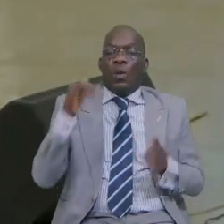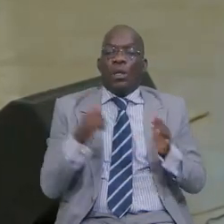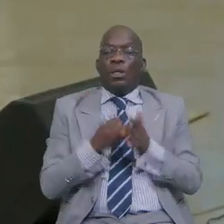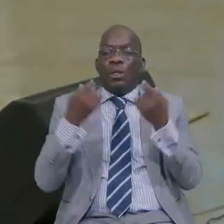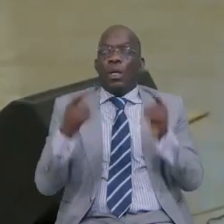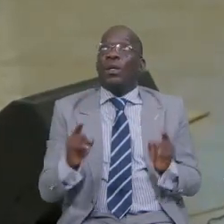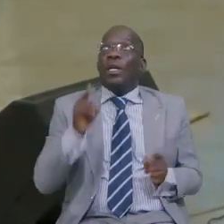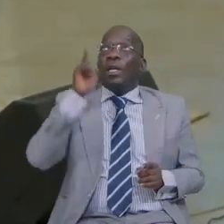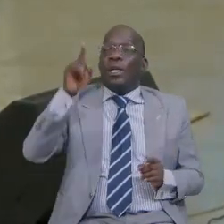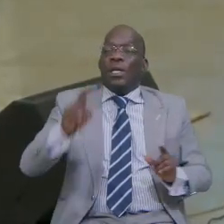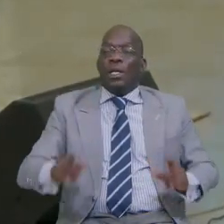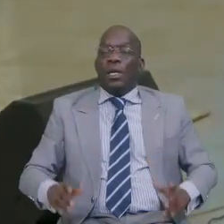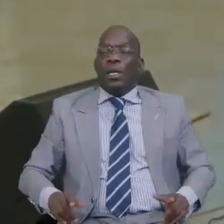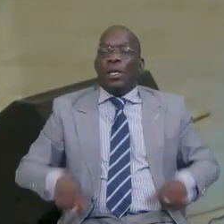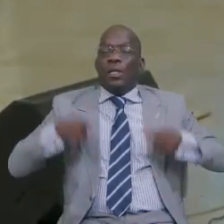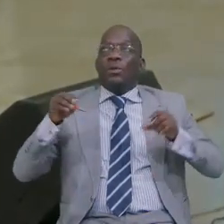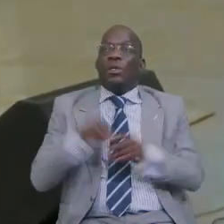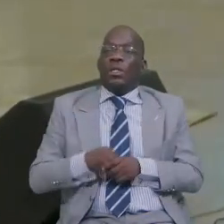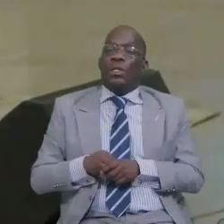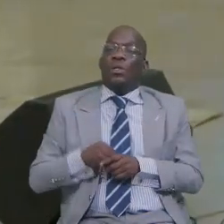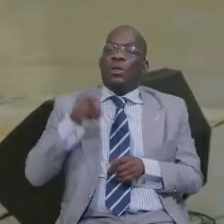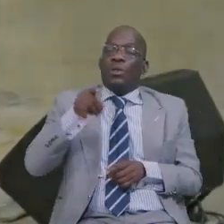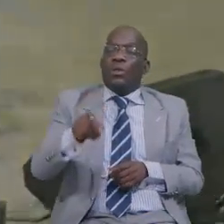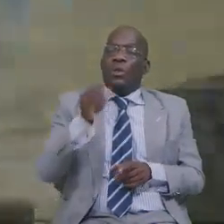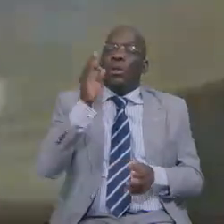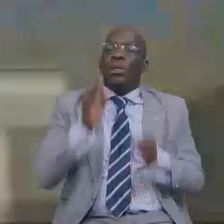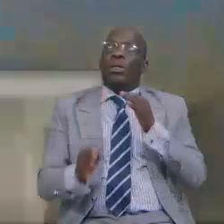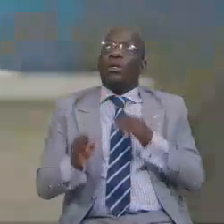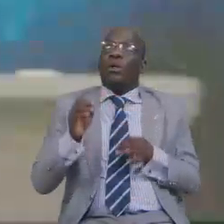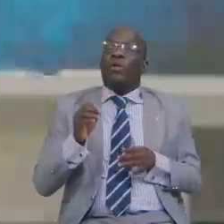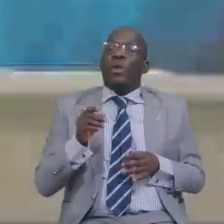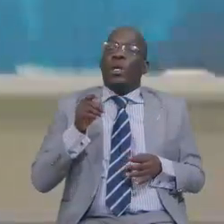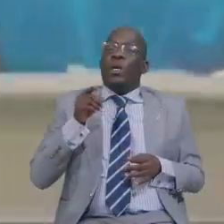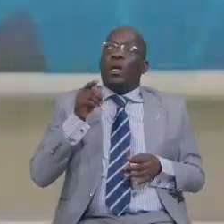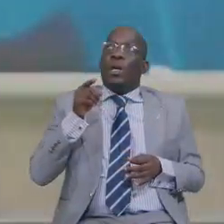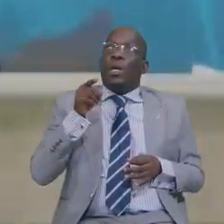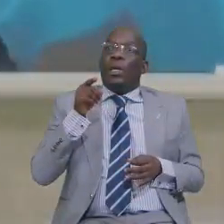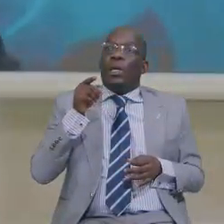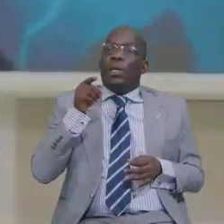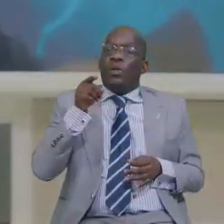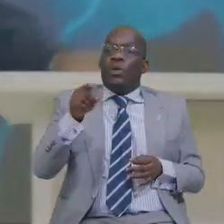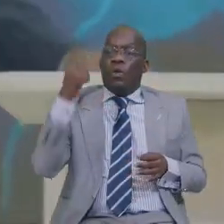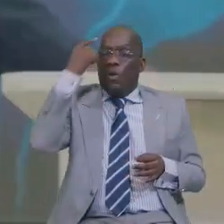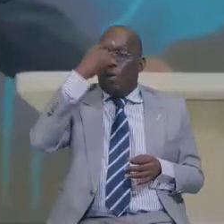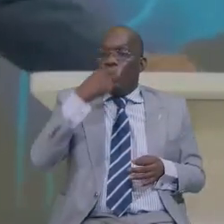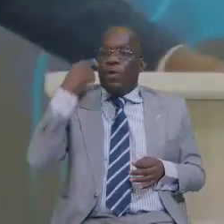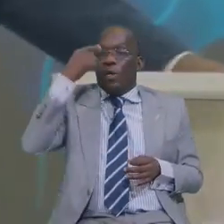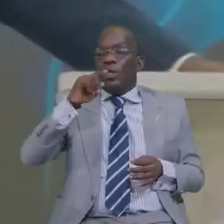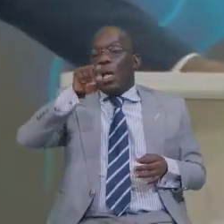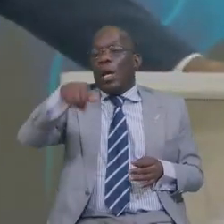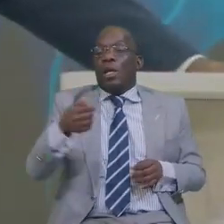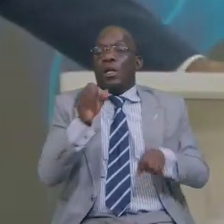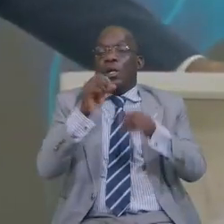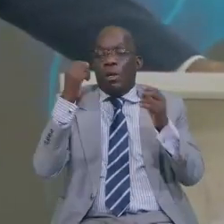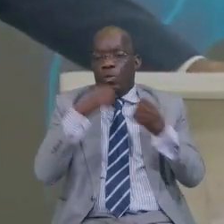lives inside you. And if he confronts any problem greater than what he did yesterday, if